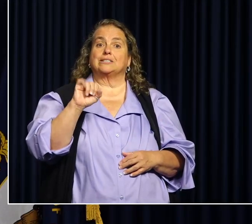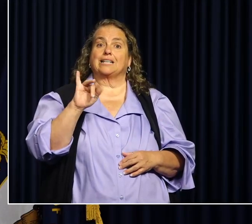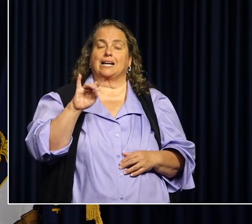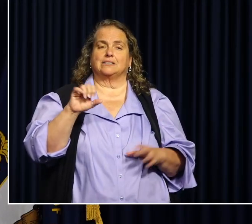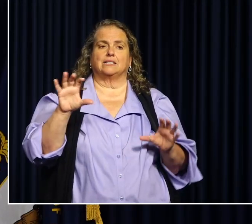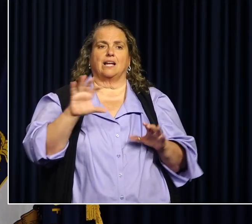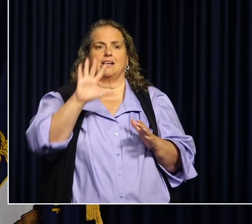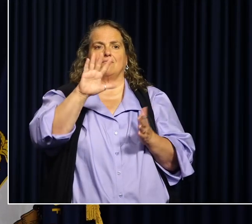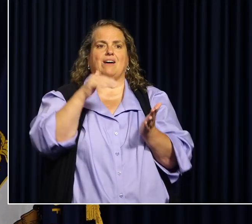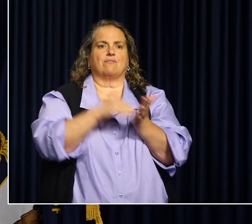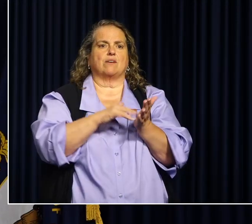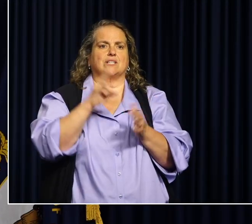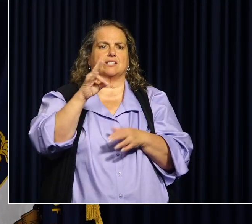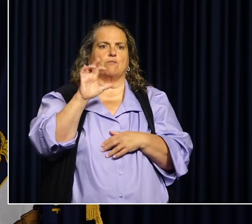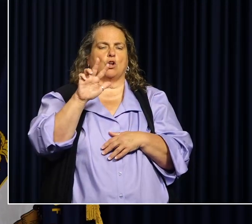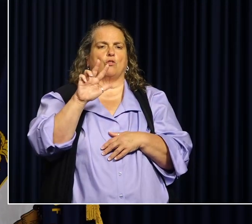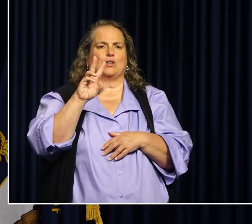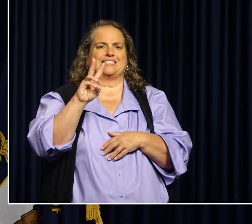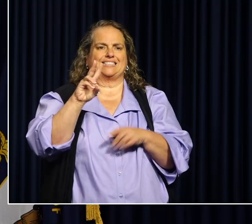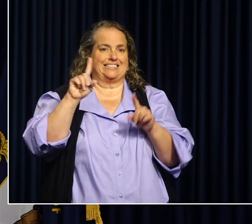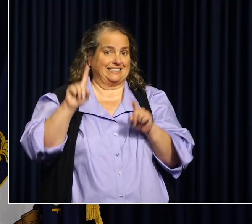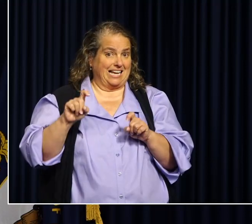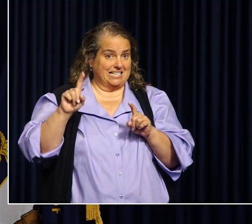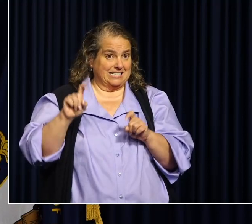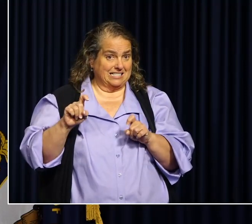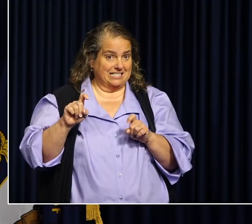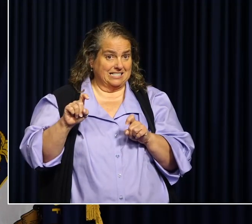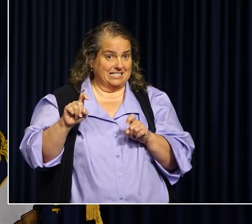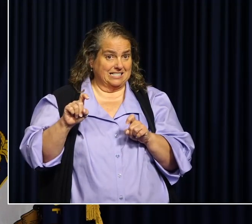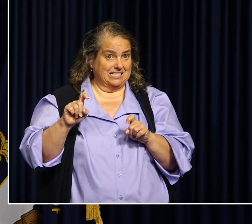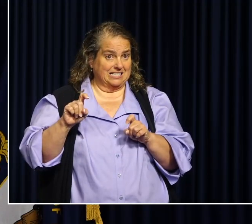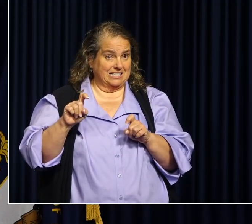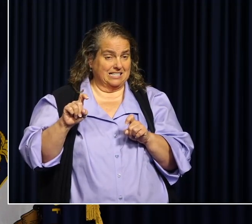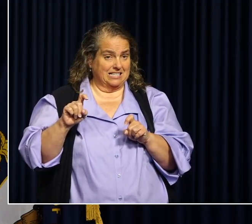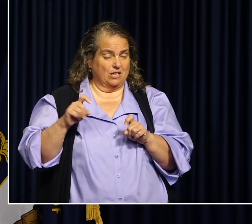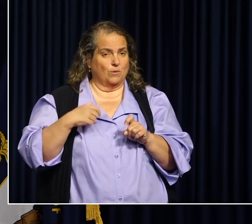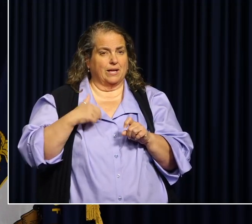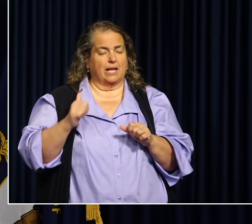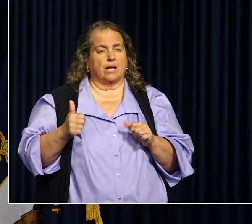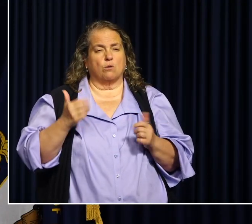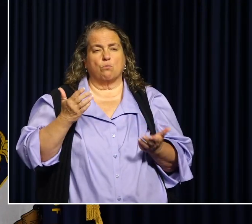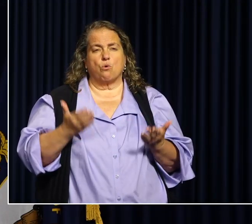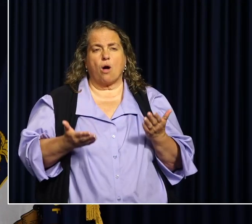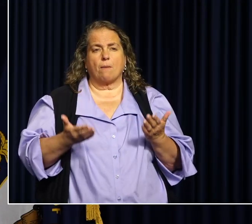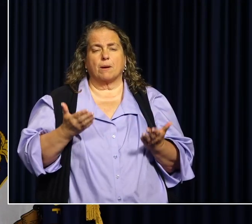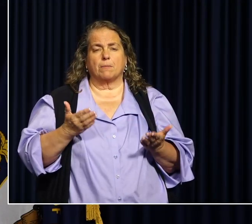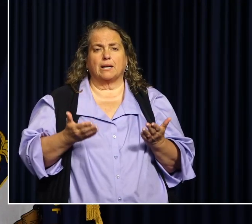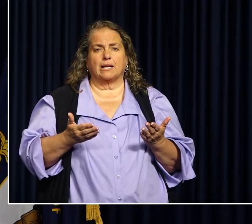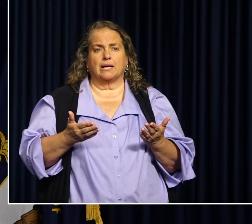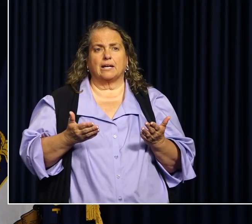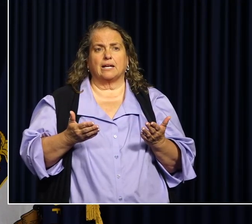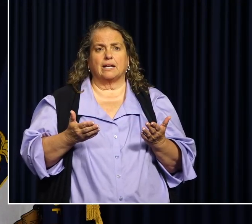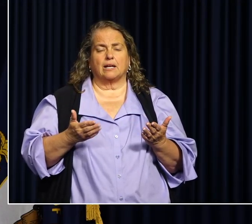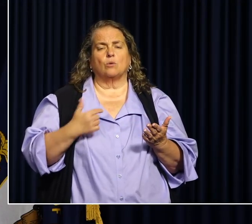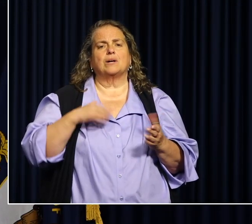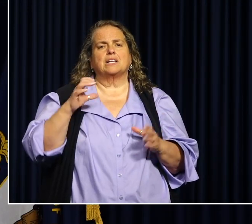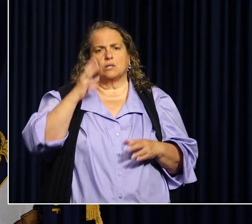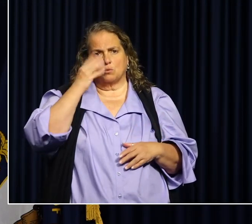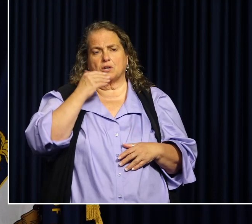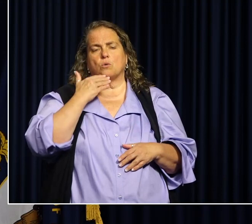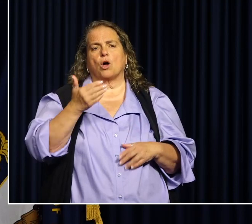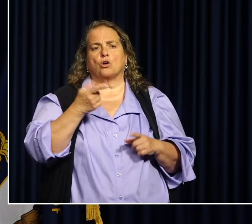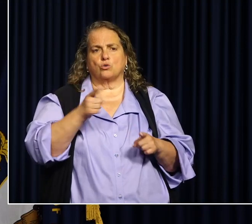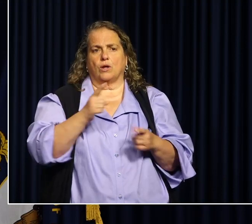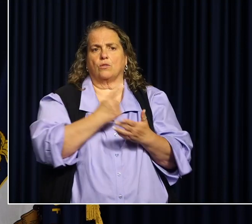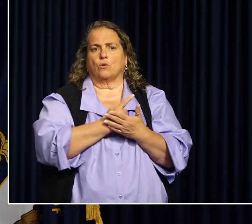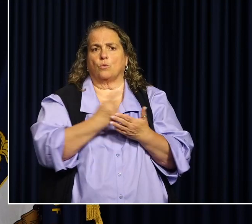done 5,736 tests. We could probably, we did pretty well during the